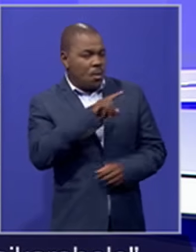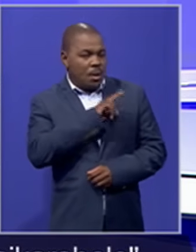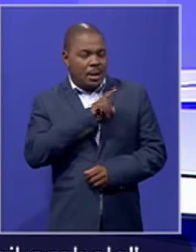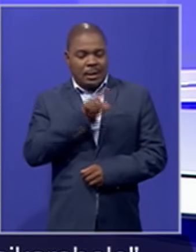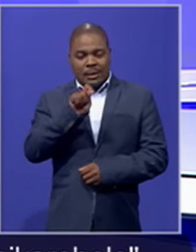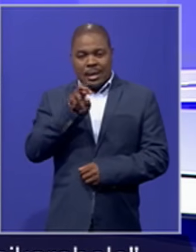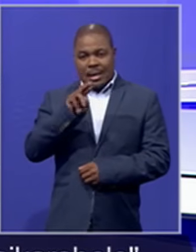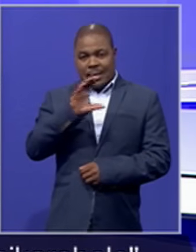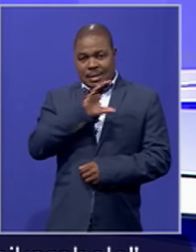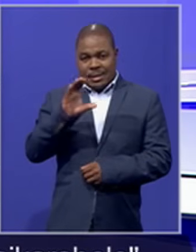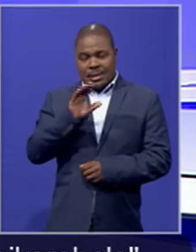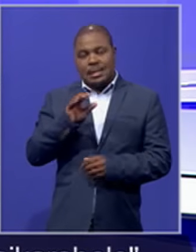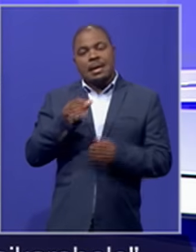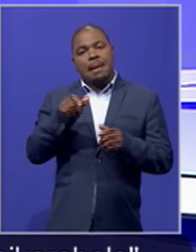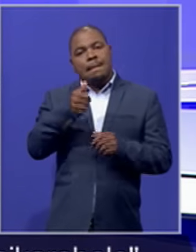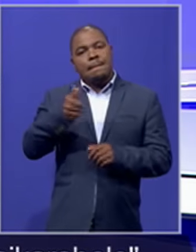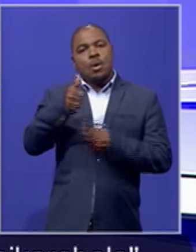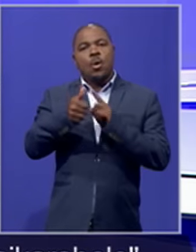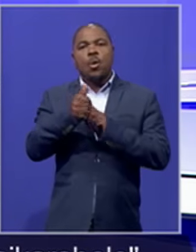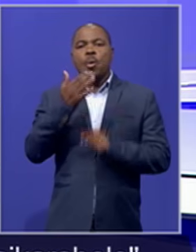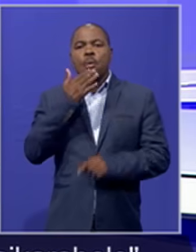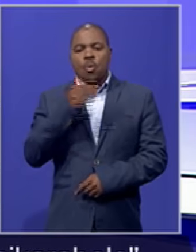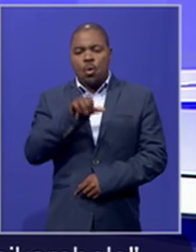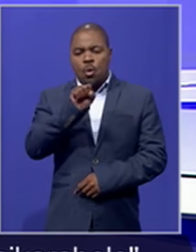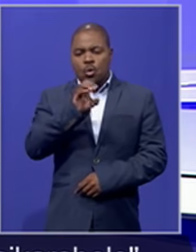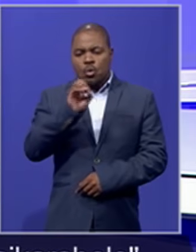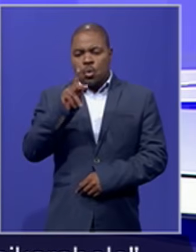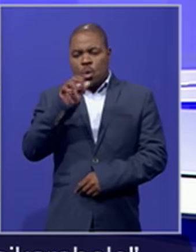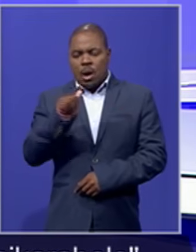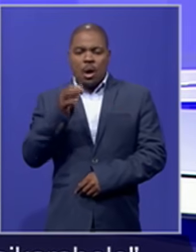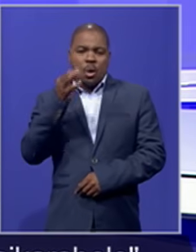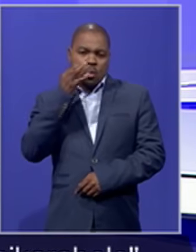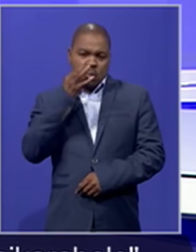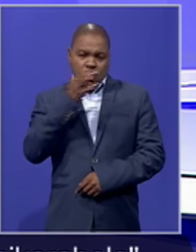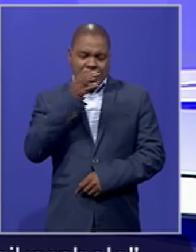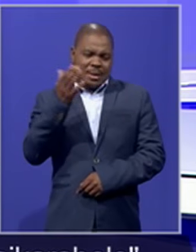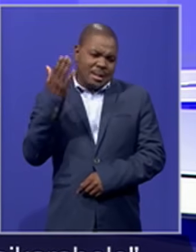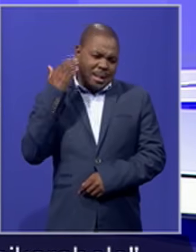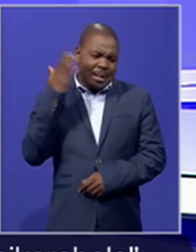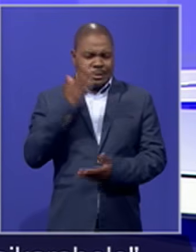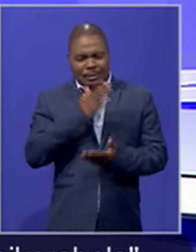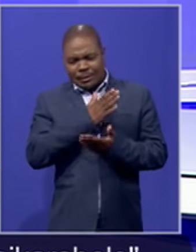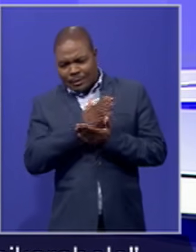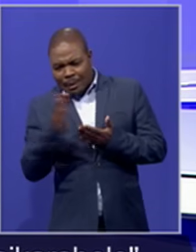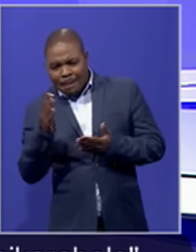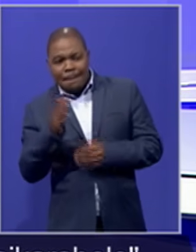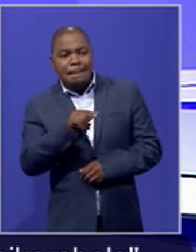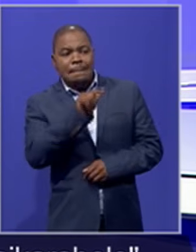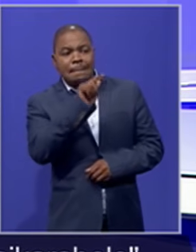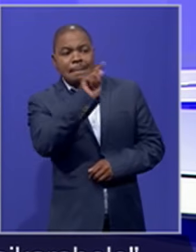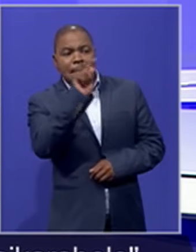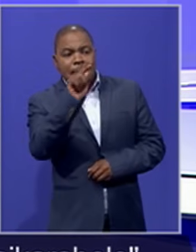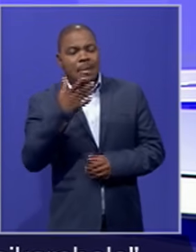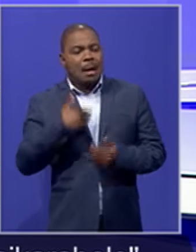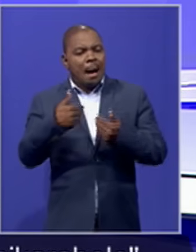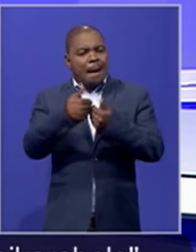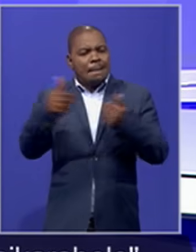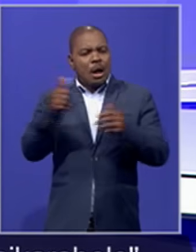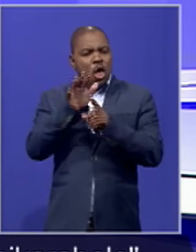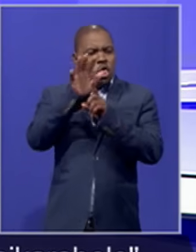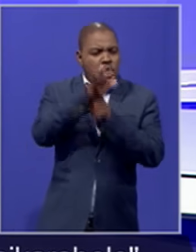nnete le poelano Yasmin Suka o boletše gore bao bego ba swere maatla ba be ba leka gotlhe go nea bao ba bego ba gata ka ditokelo tša